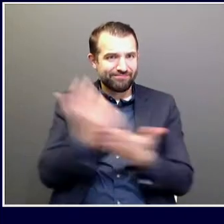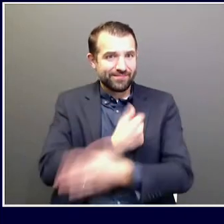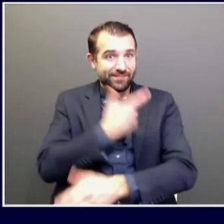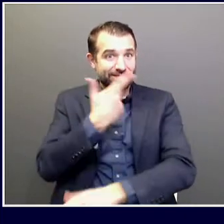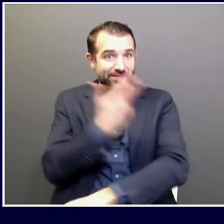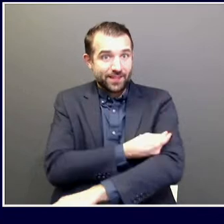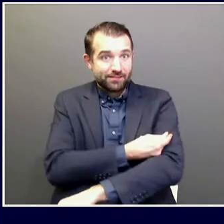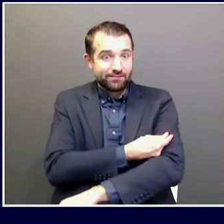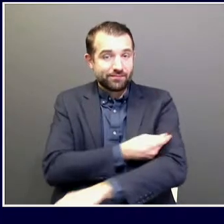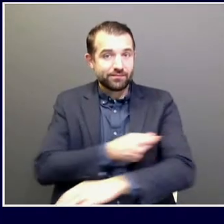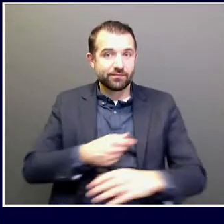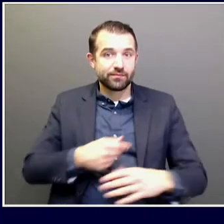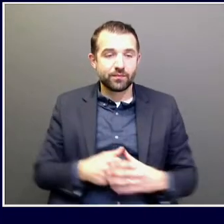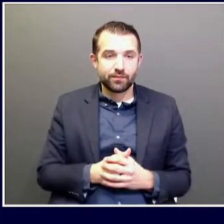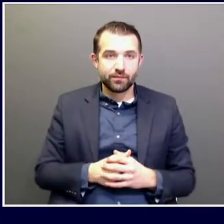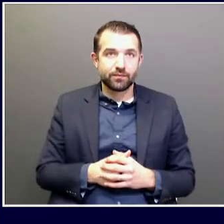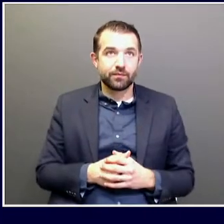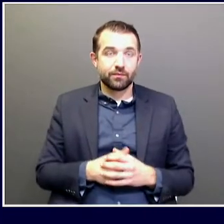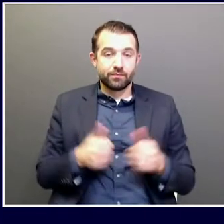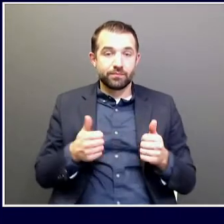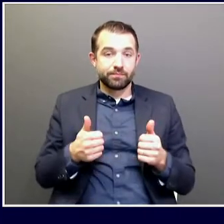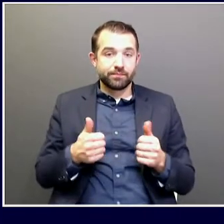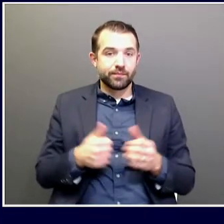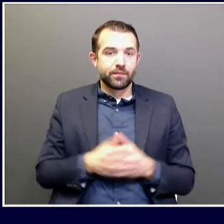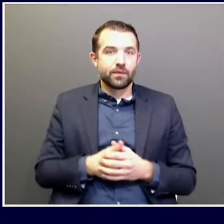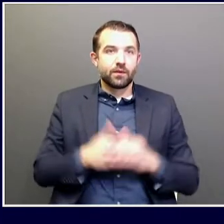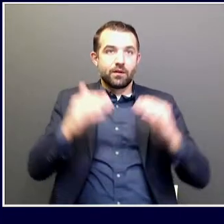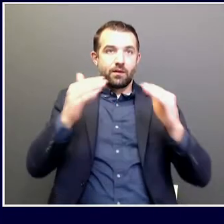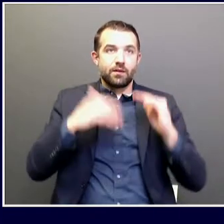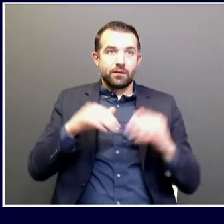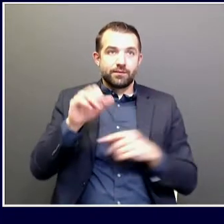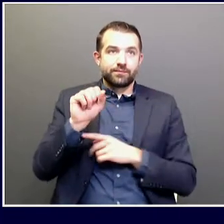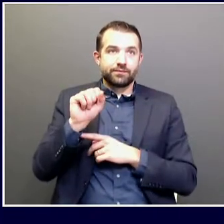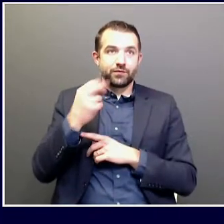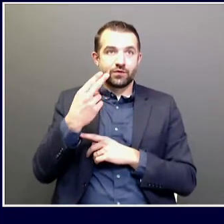Thanks. Yep. Let me go over to Sean Murphy from Spectrum.